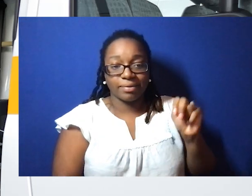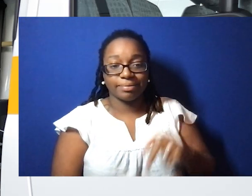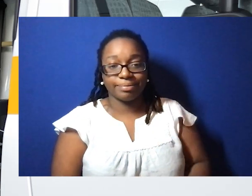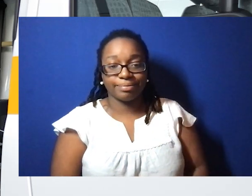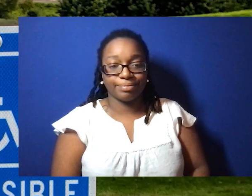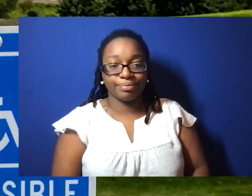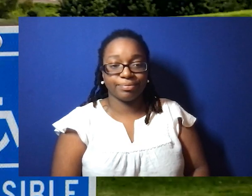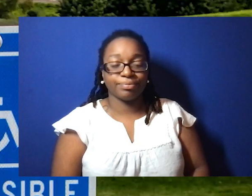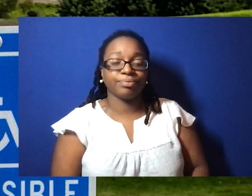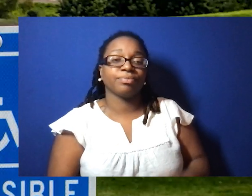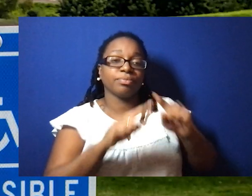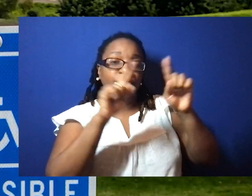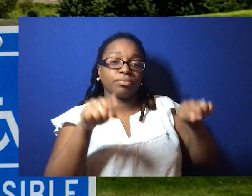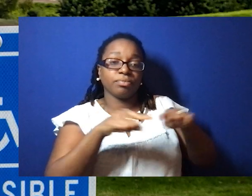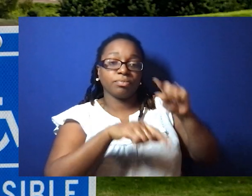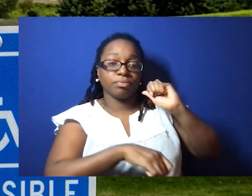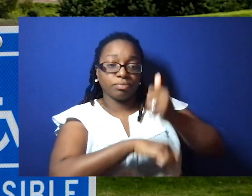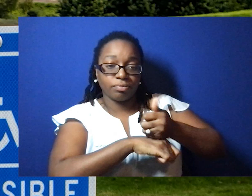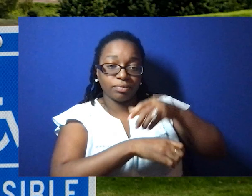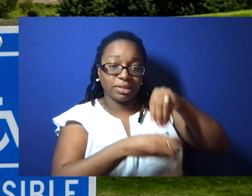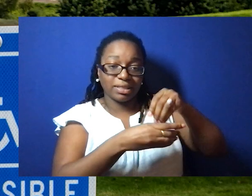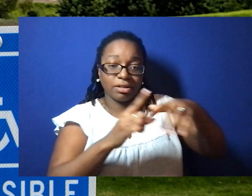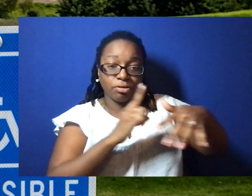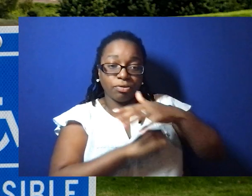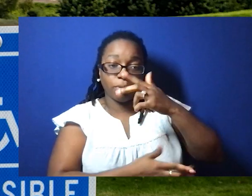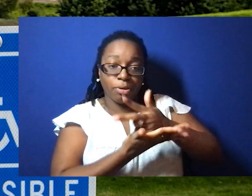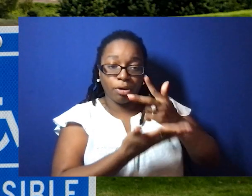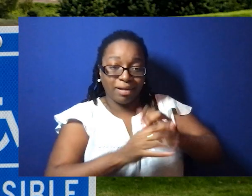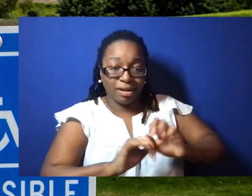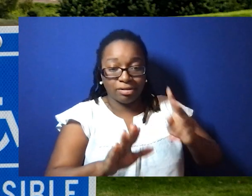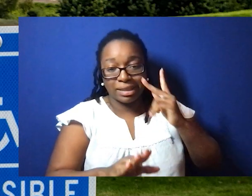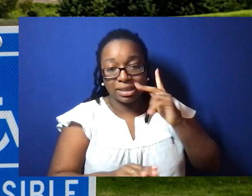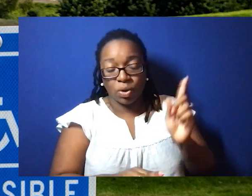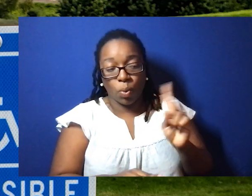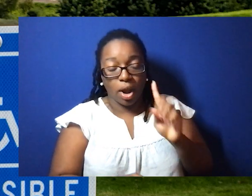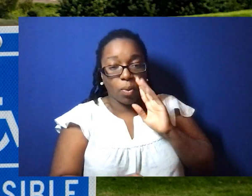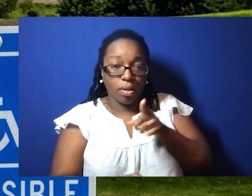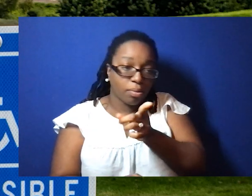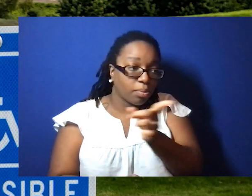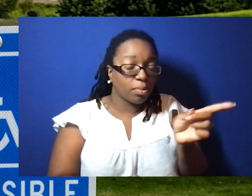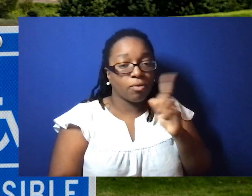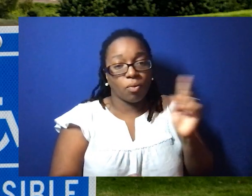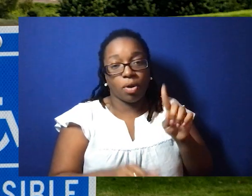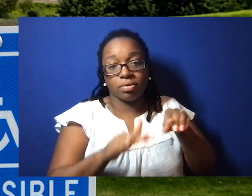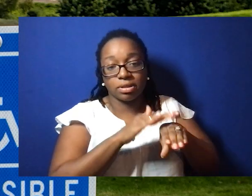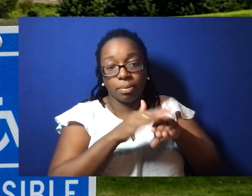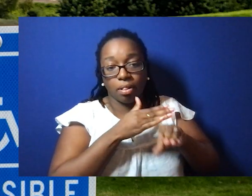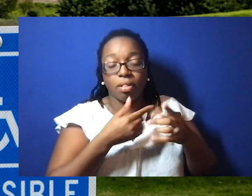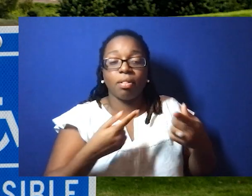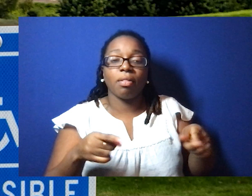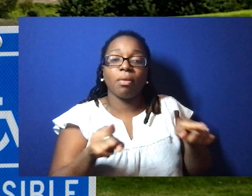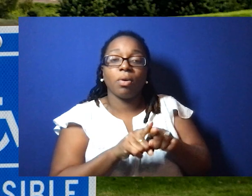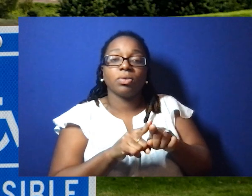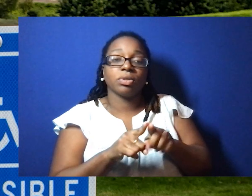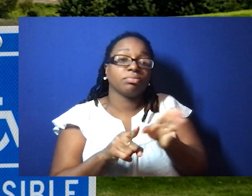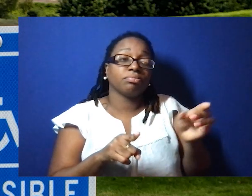vans. Post signage in and around the parking lot, clearly marking off routes to accessible parking spaces, as well